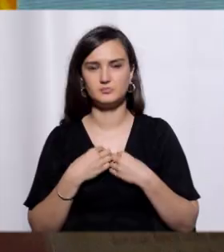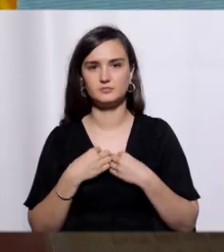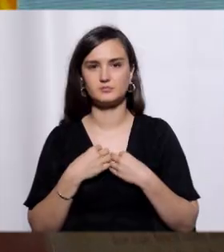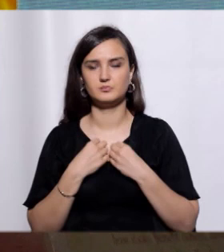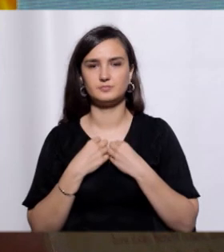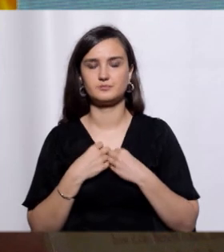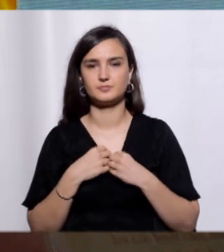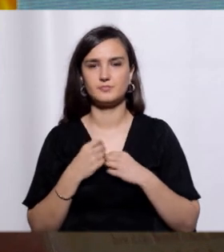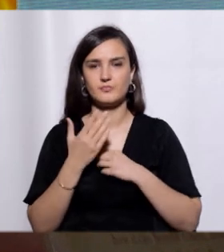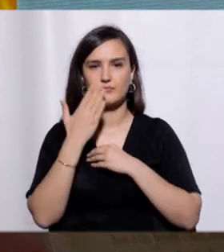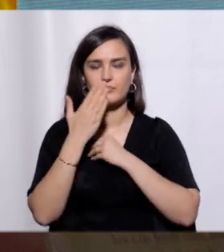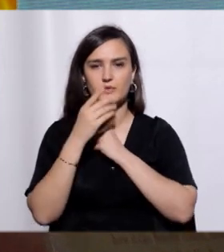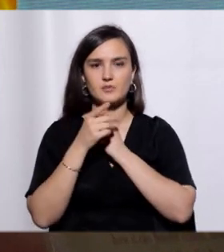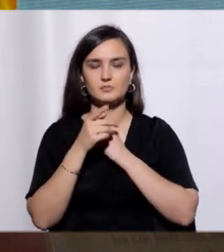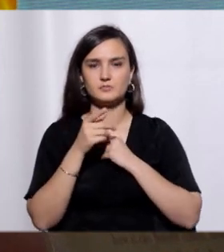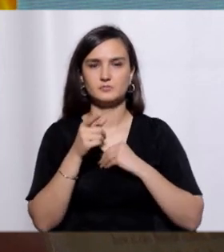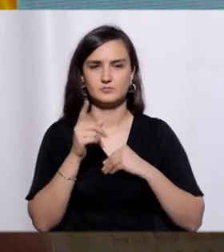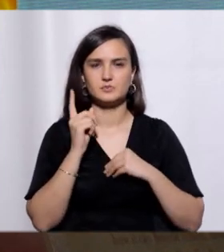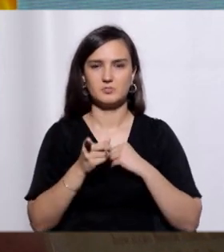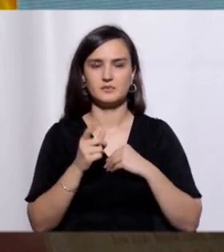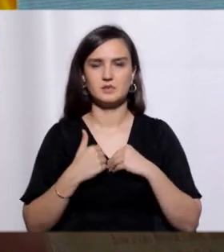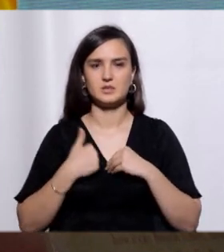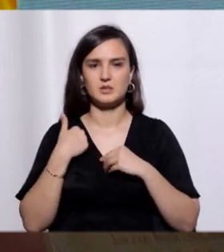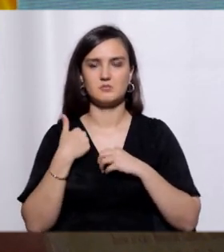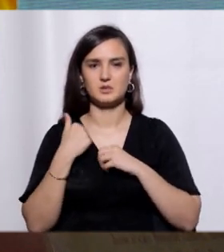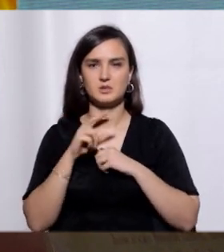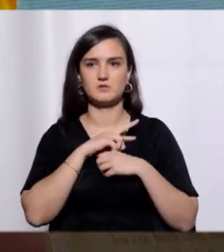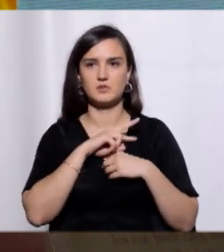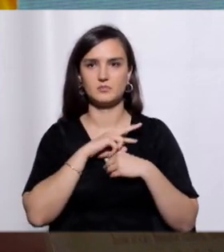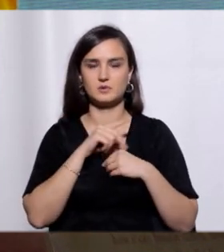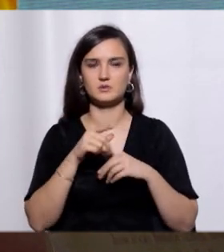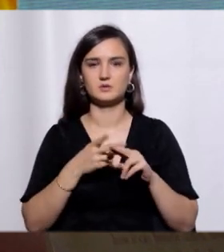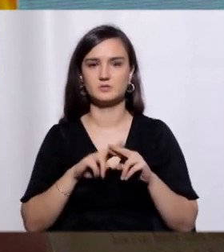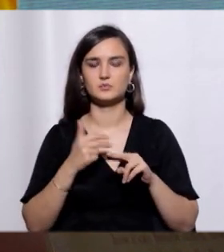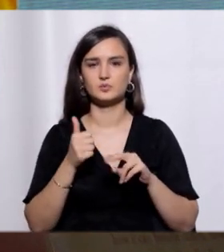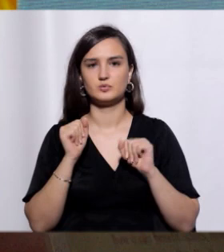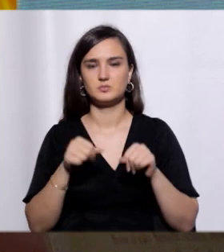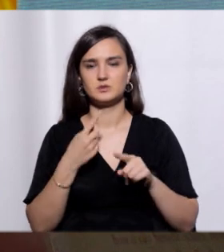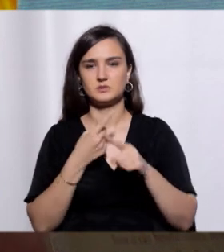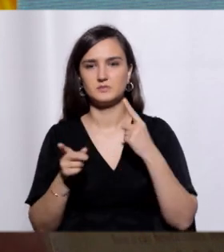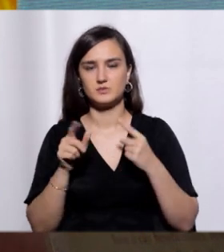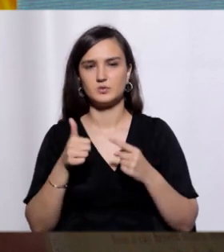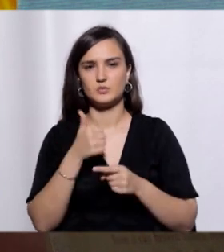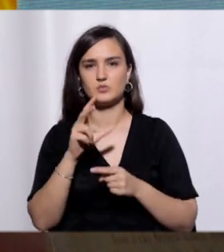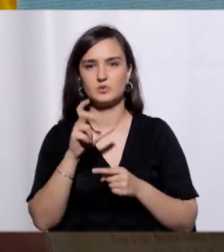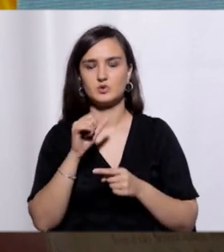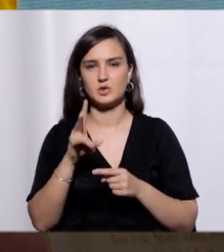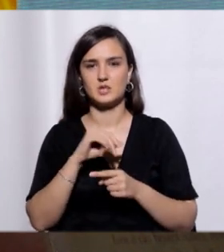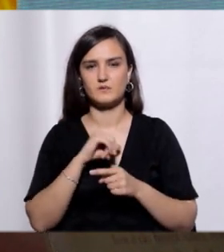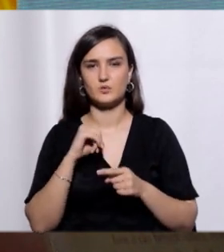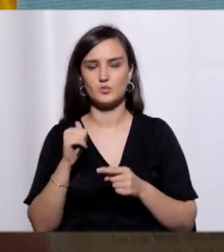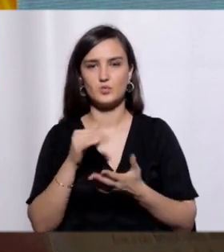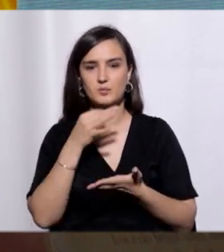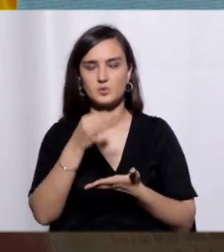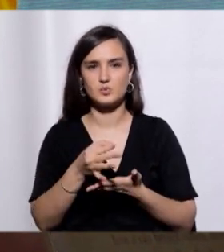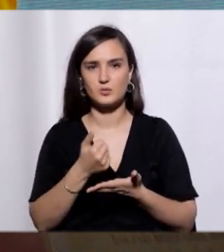novel, readers learn the true value of love, how it can benefit others, how Jane responds to love,